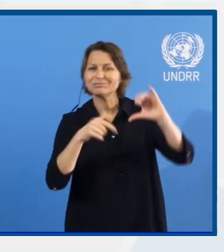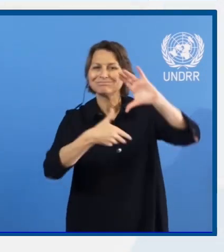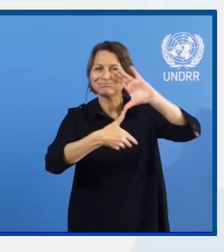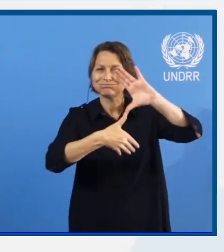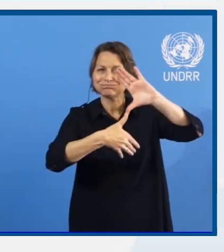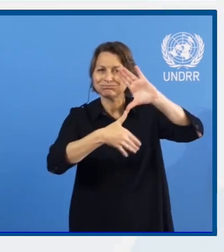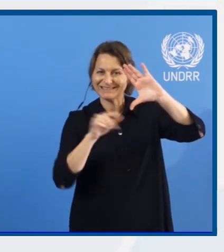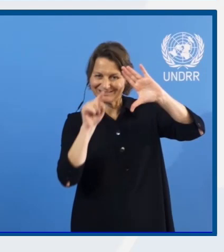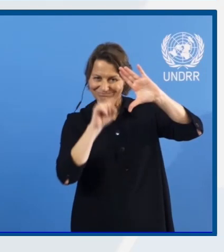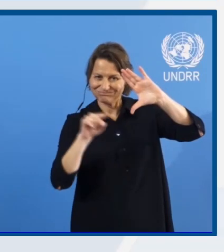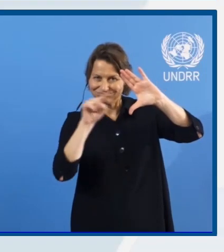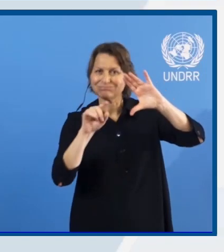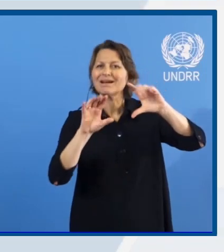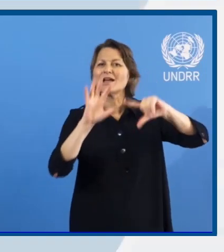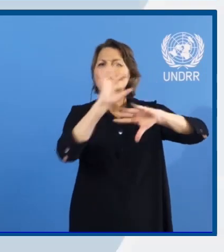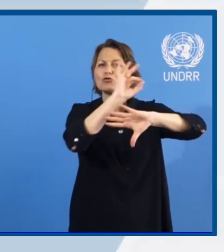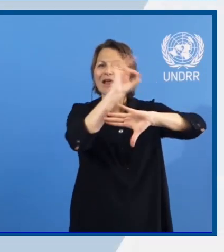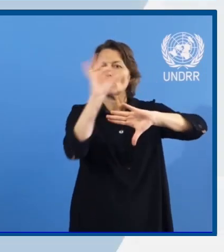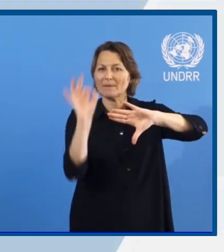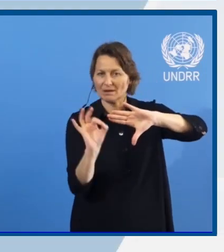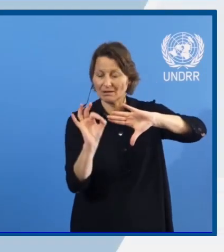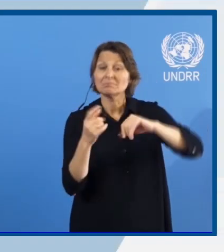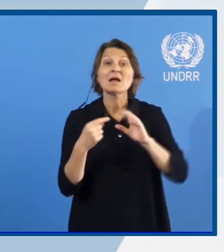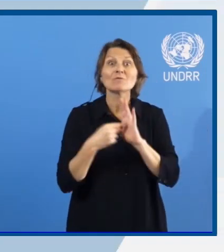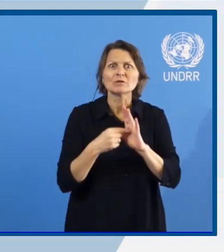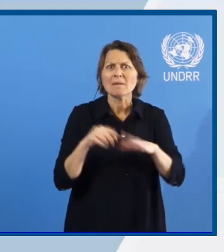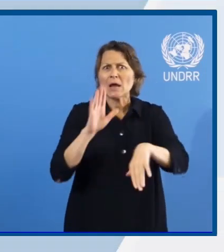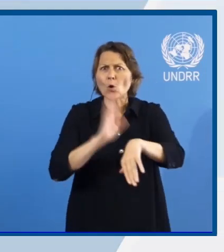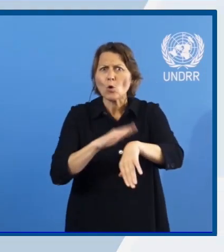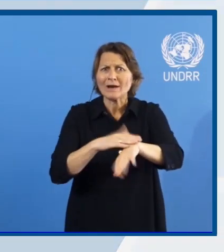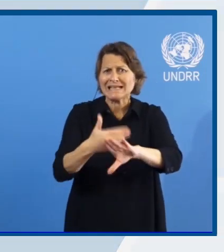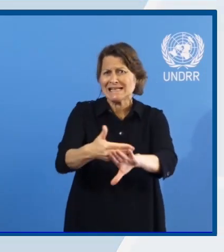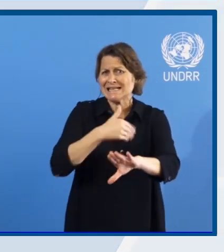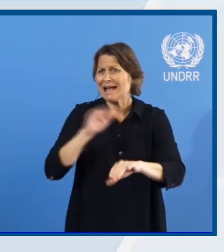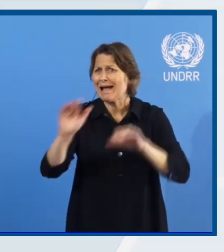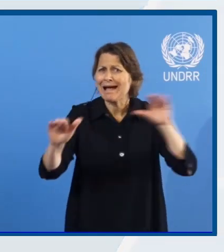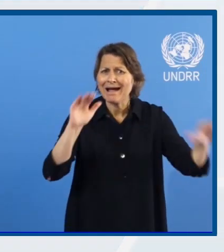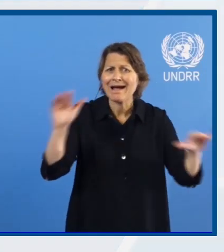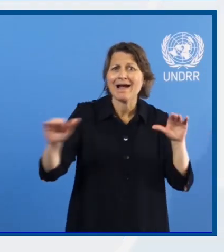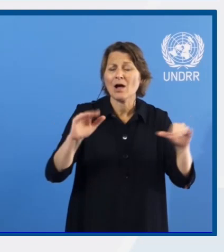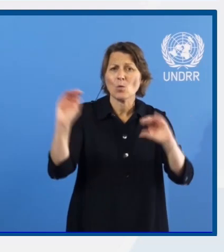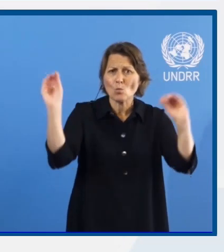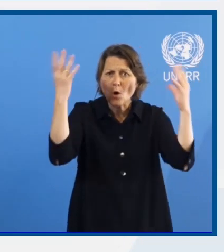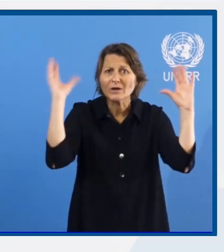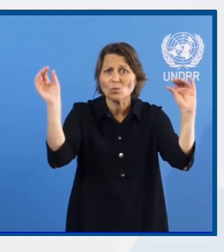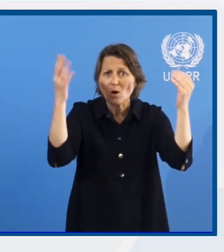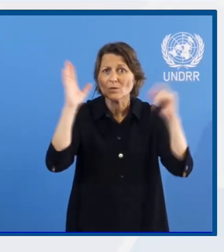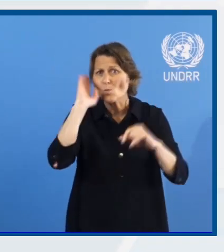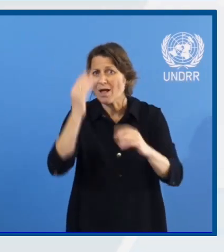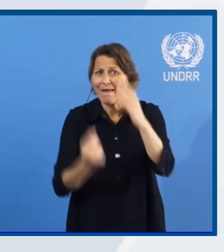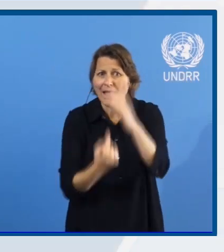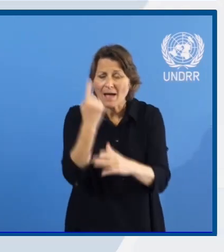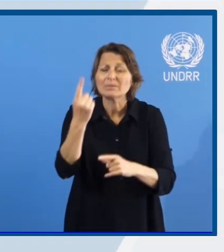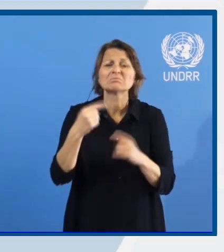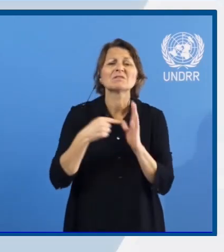systems, on satellites, etc., that will be part of a solution. But they are not part of the